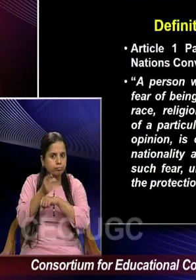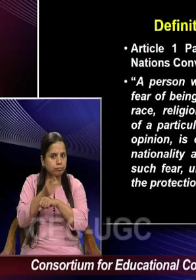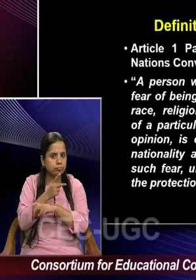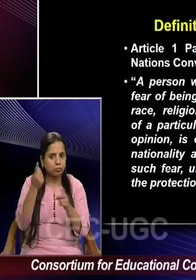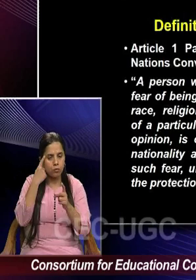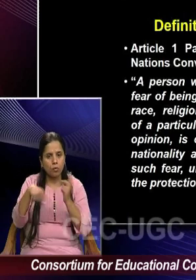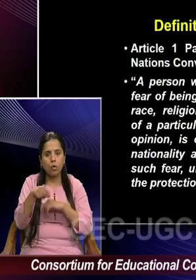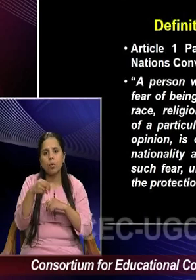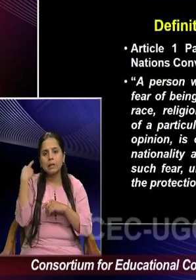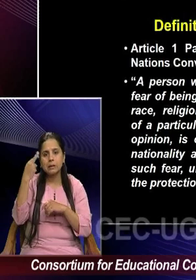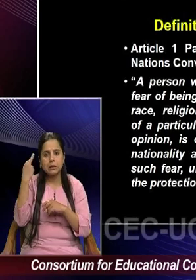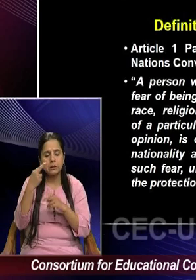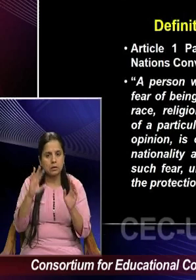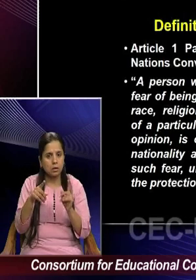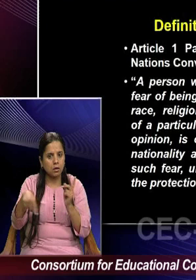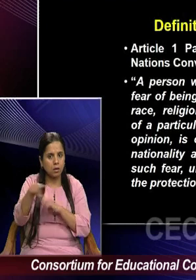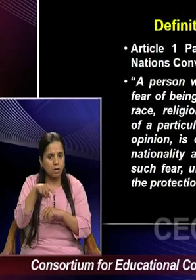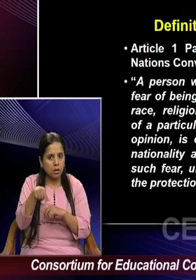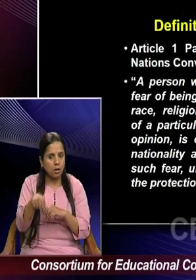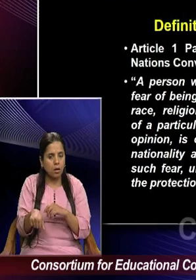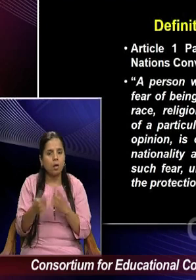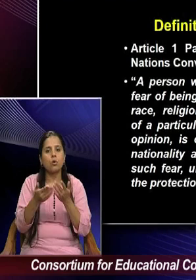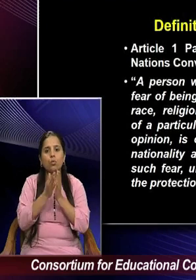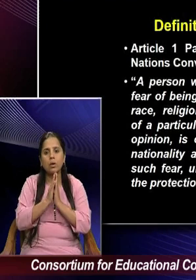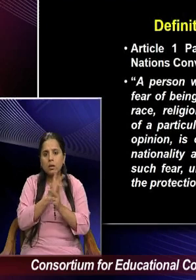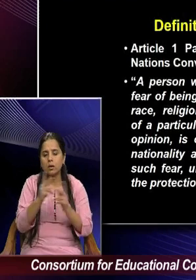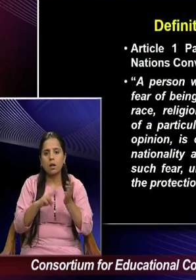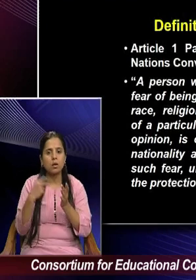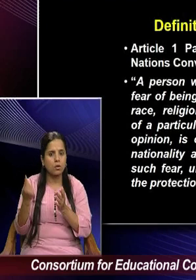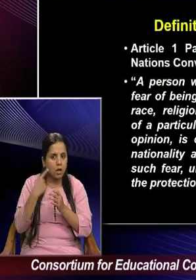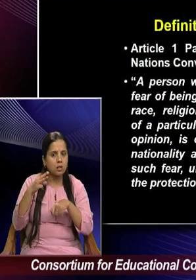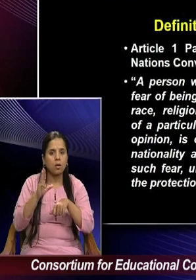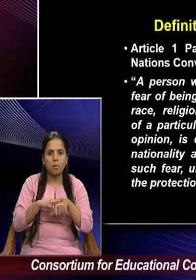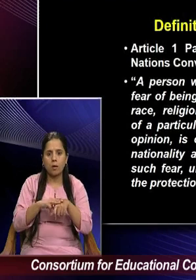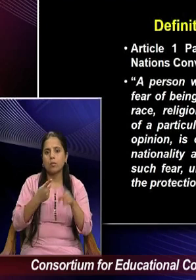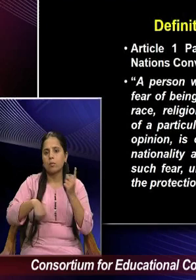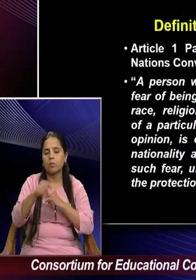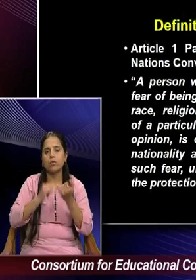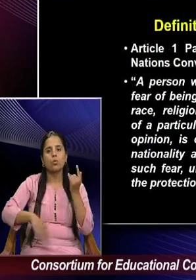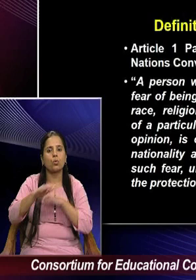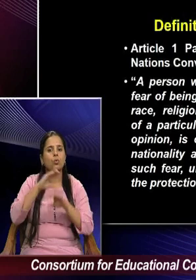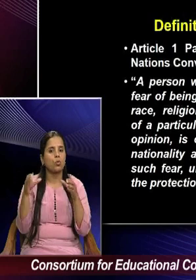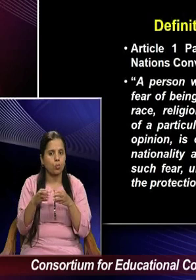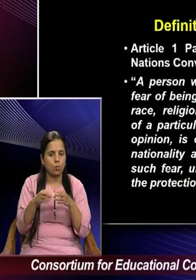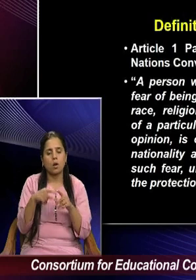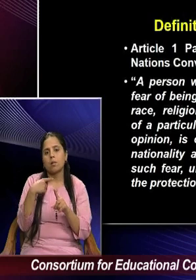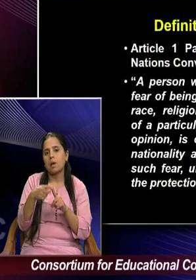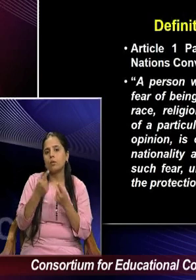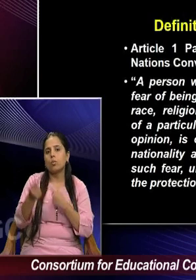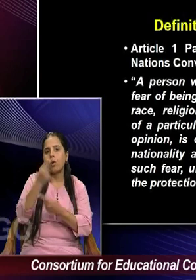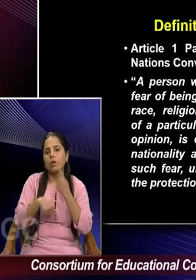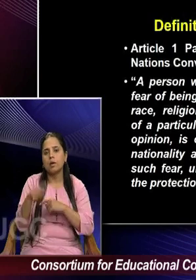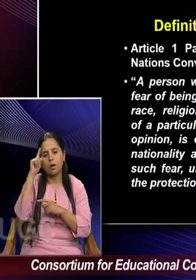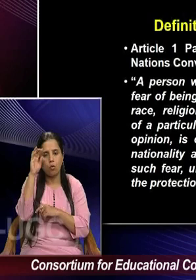for reasons of race, religion, nationality, membership of a particular social group, or political opinion,